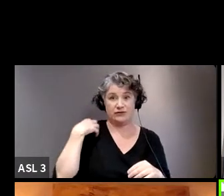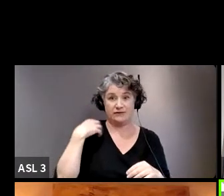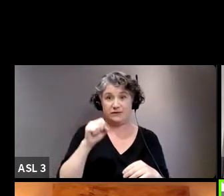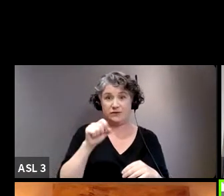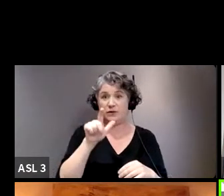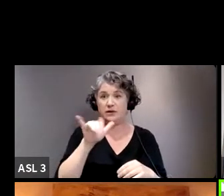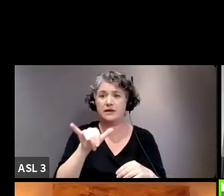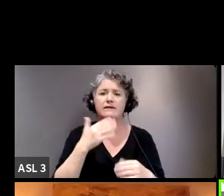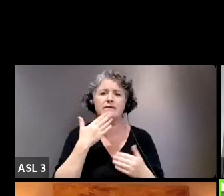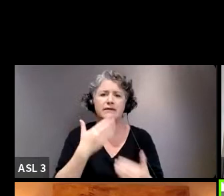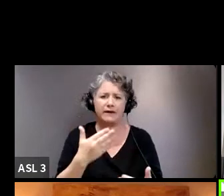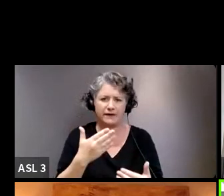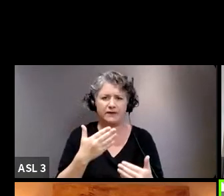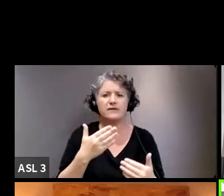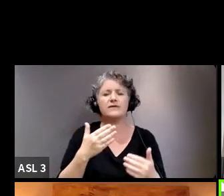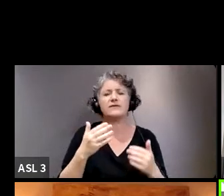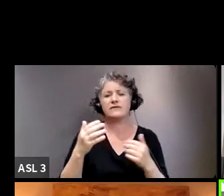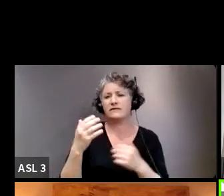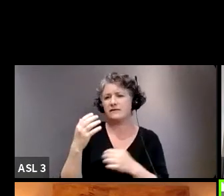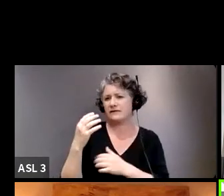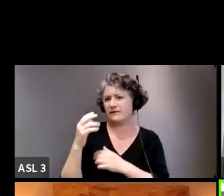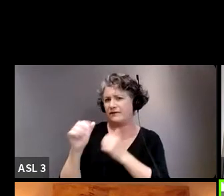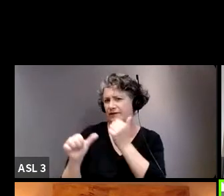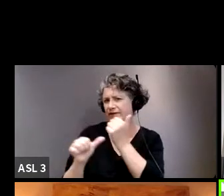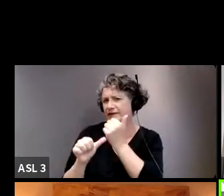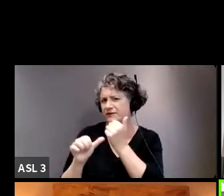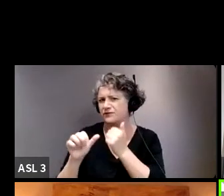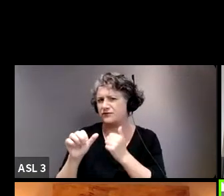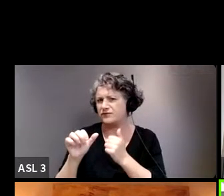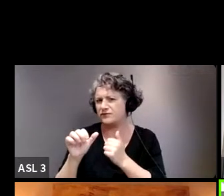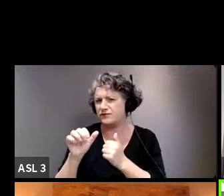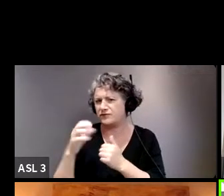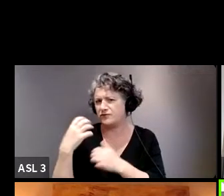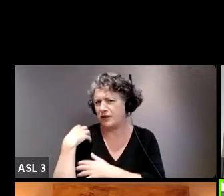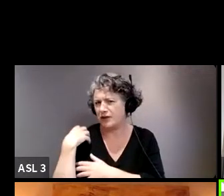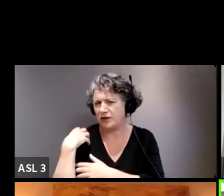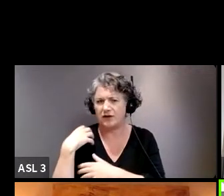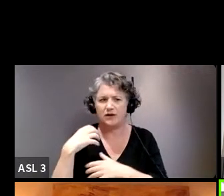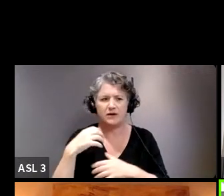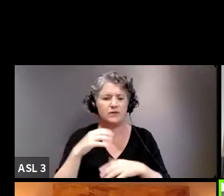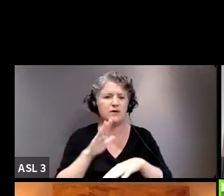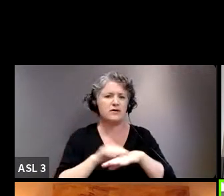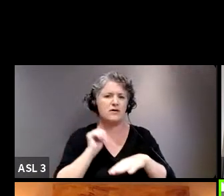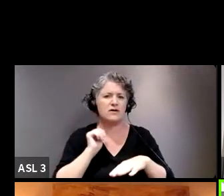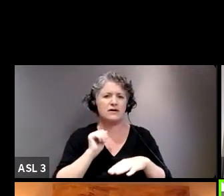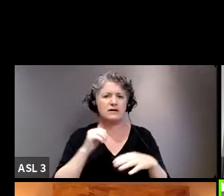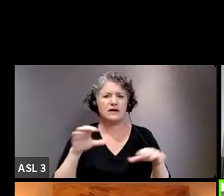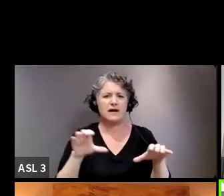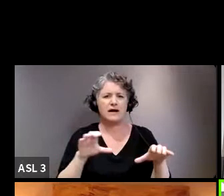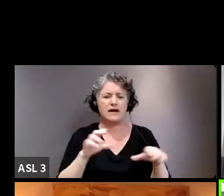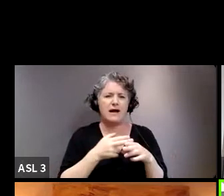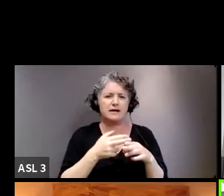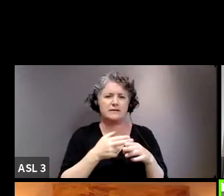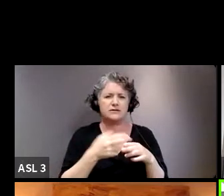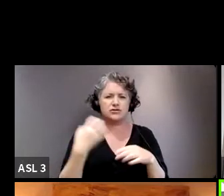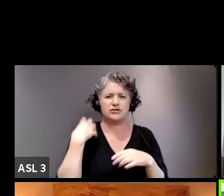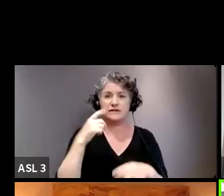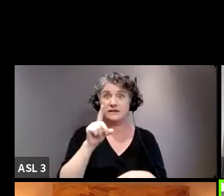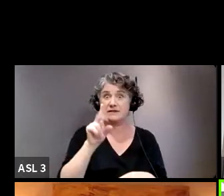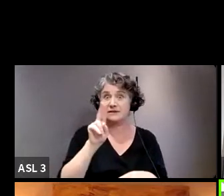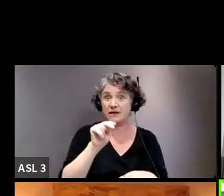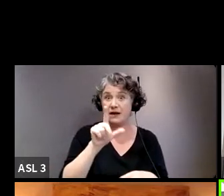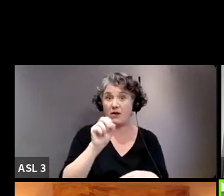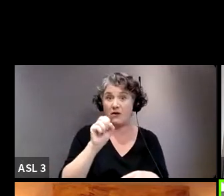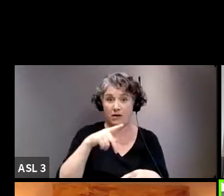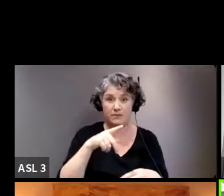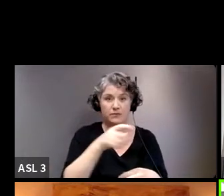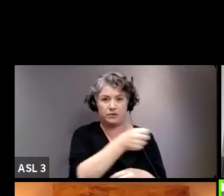member johnson thank you for your question i will call on uh acting deputy chief dunlop in a second because my list will be far from complete